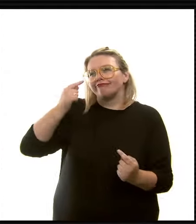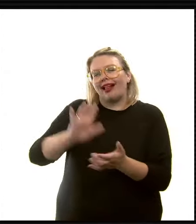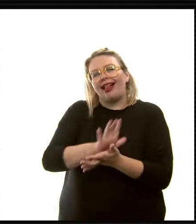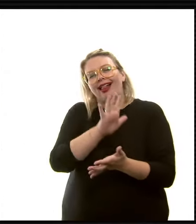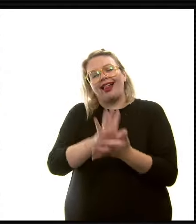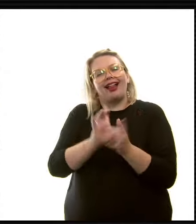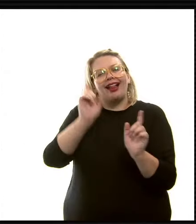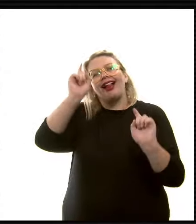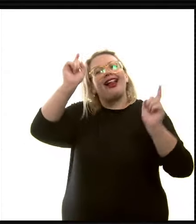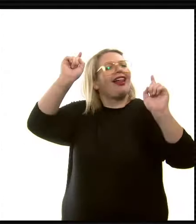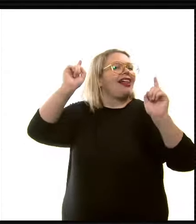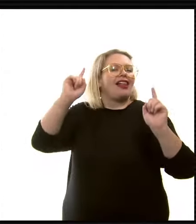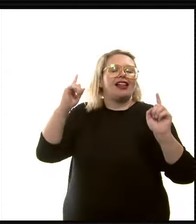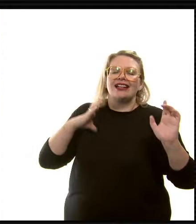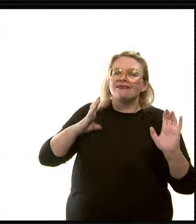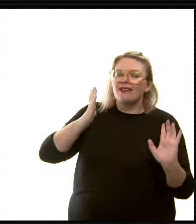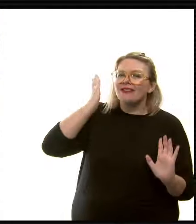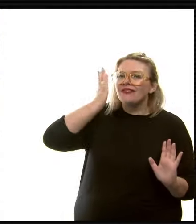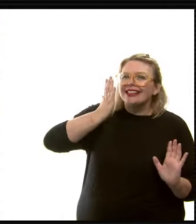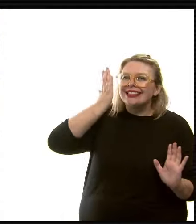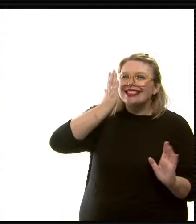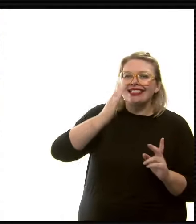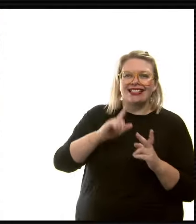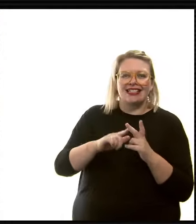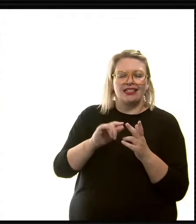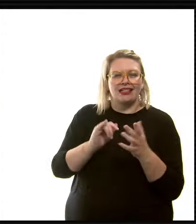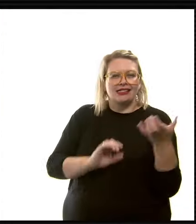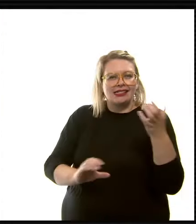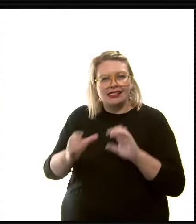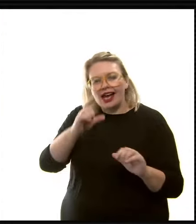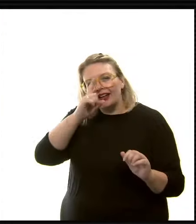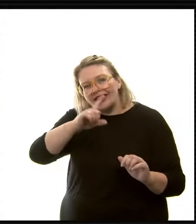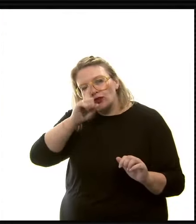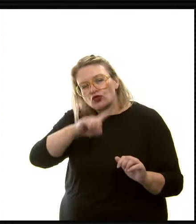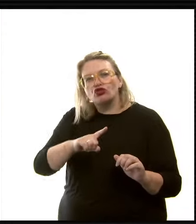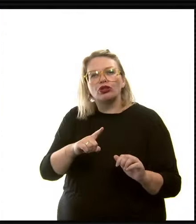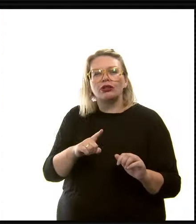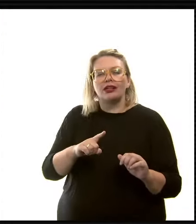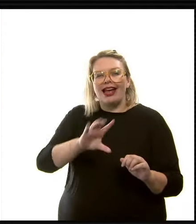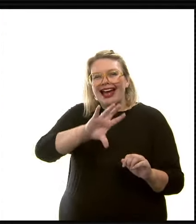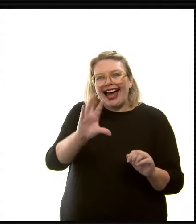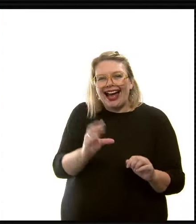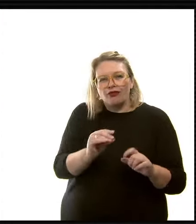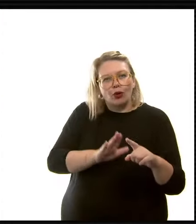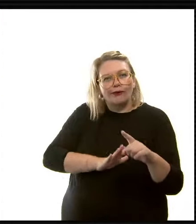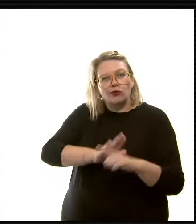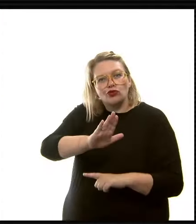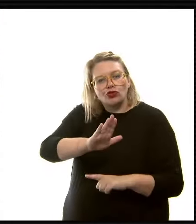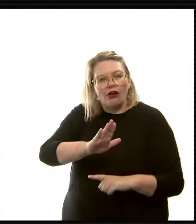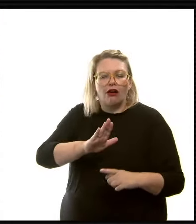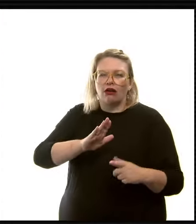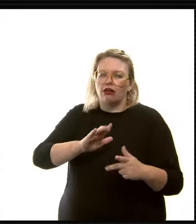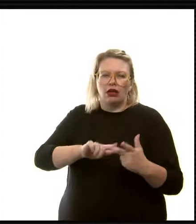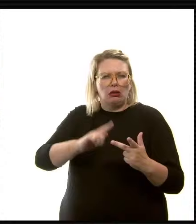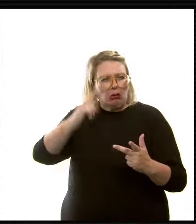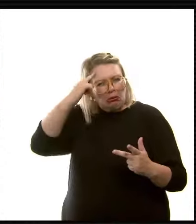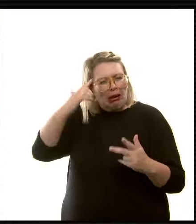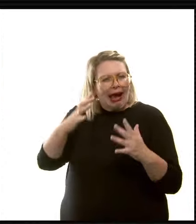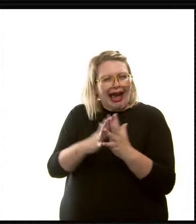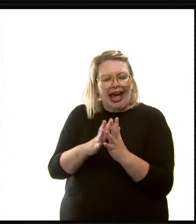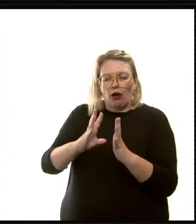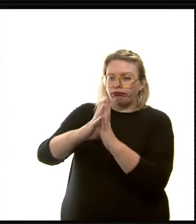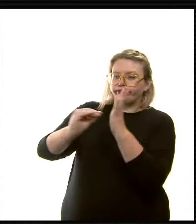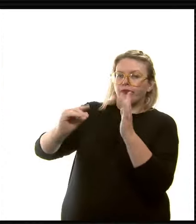thinking about like fantasy or science fiction, Afrofuturism, thinking about how can I make this